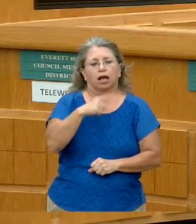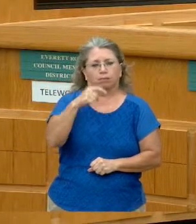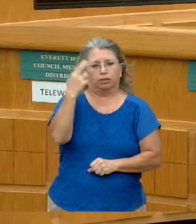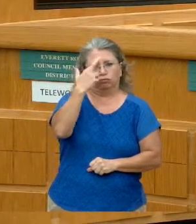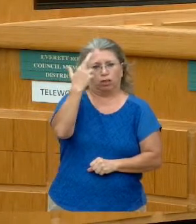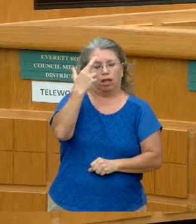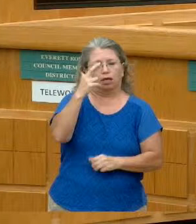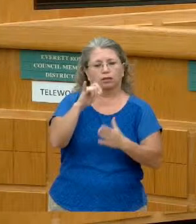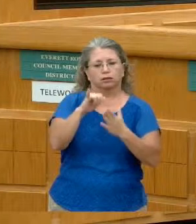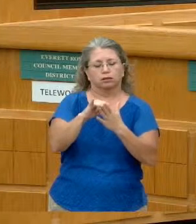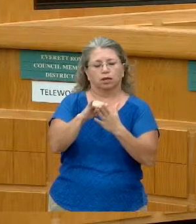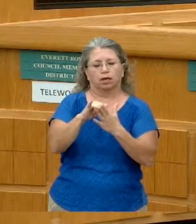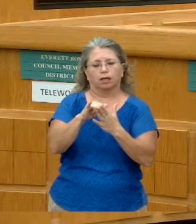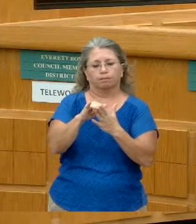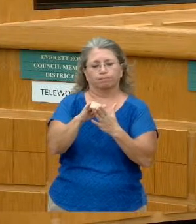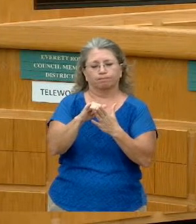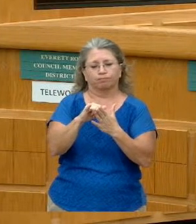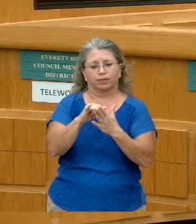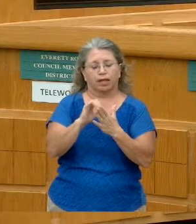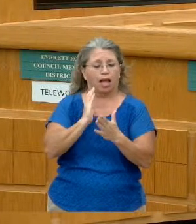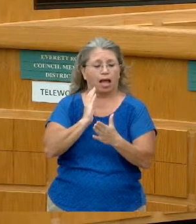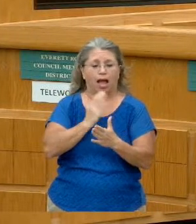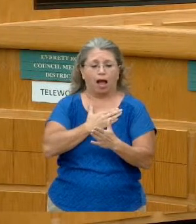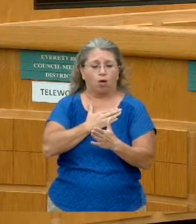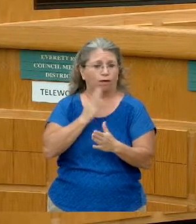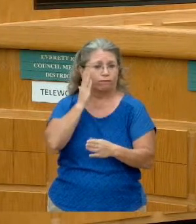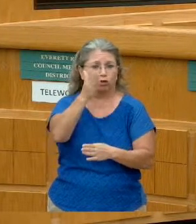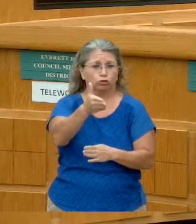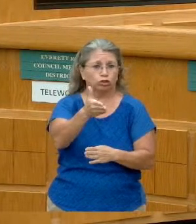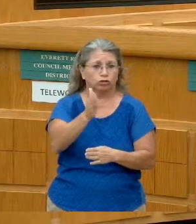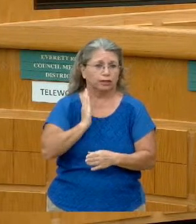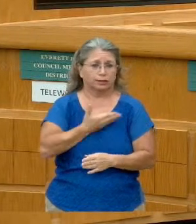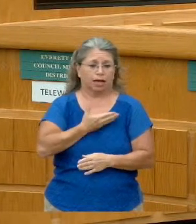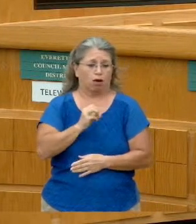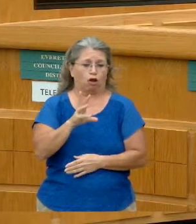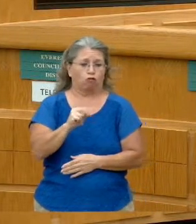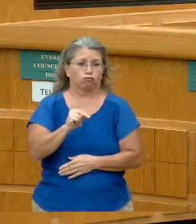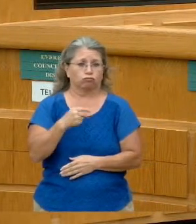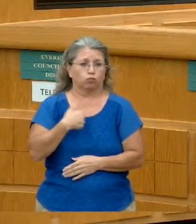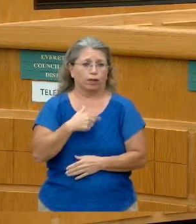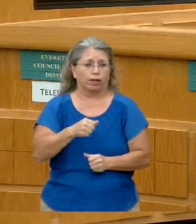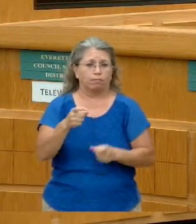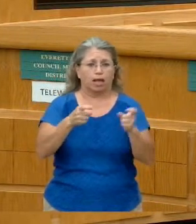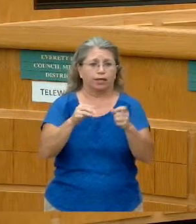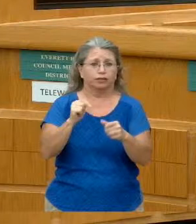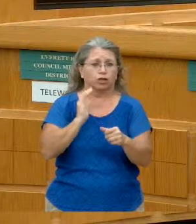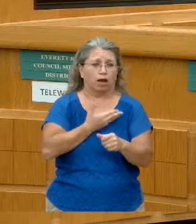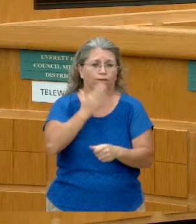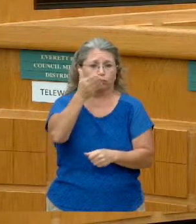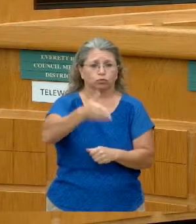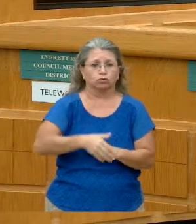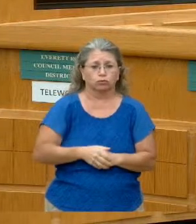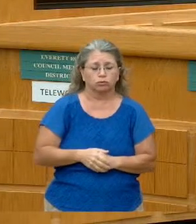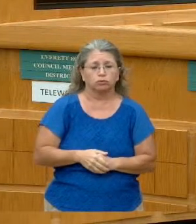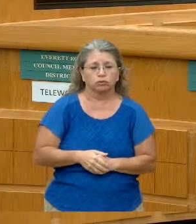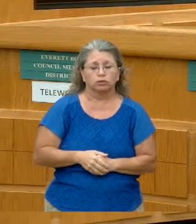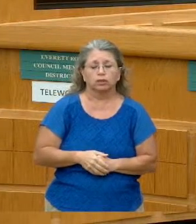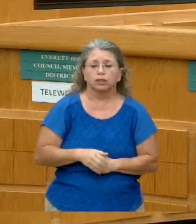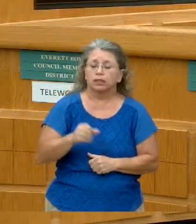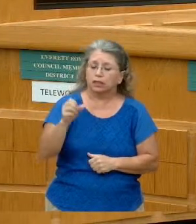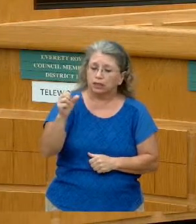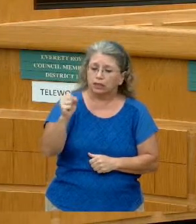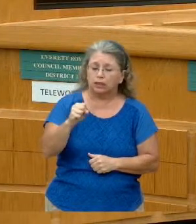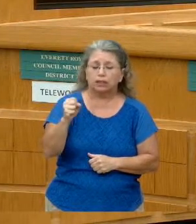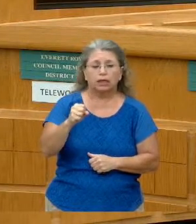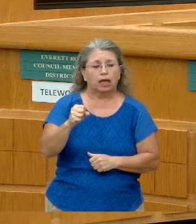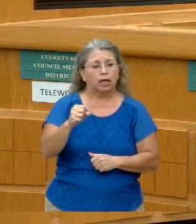again, our destiny is our own to manage. And although we have been dealt somewhat